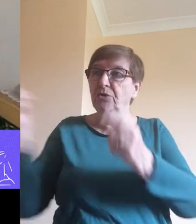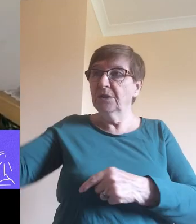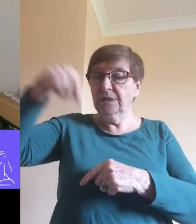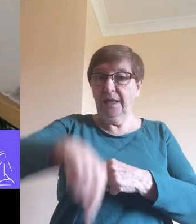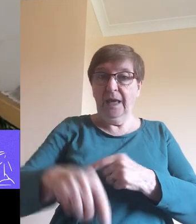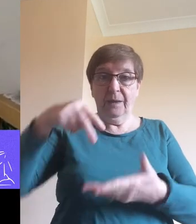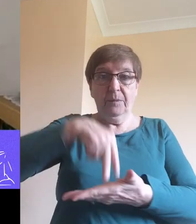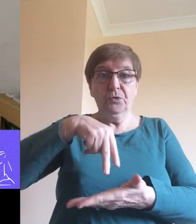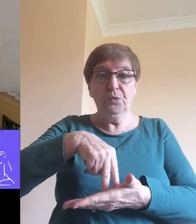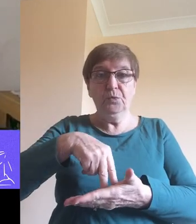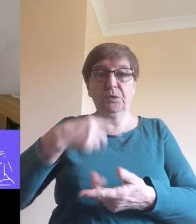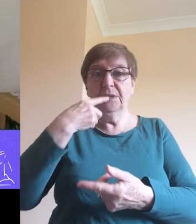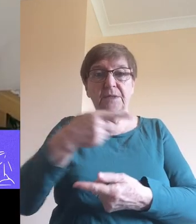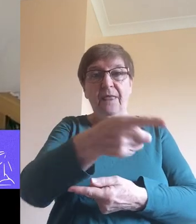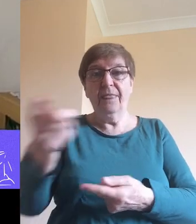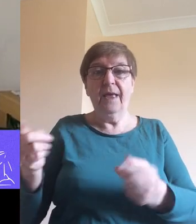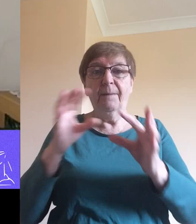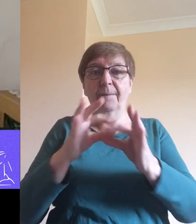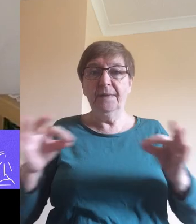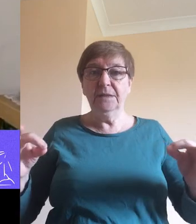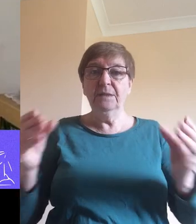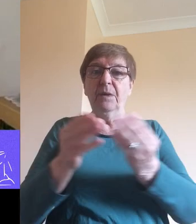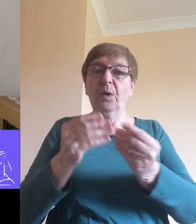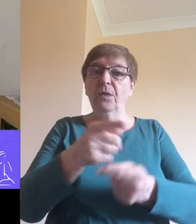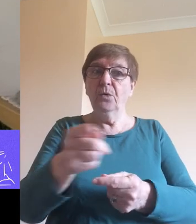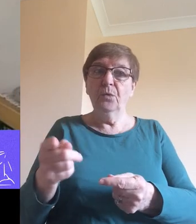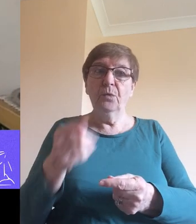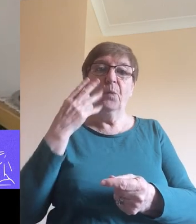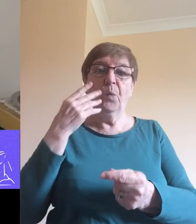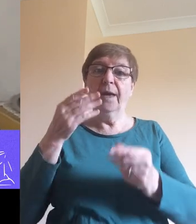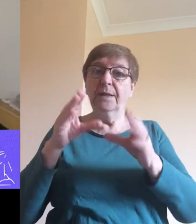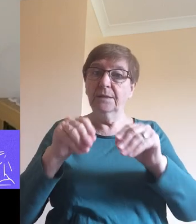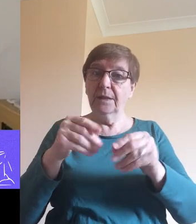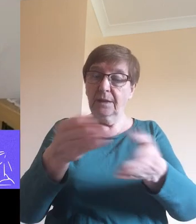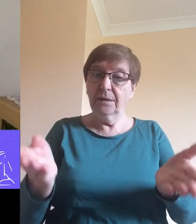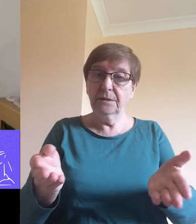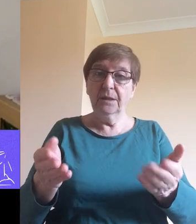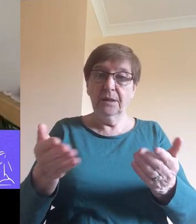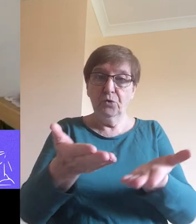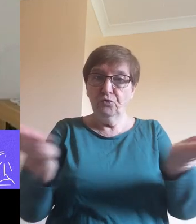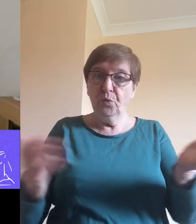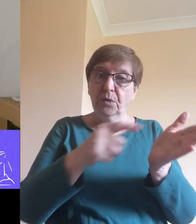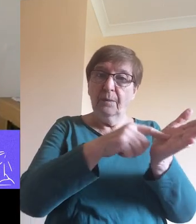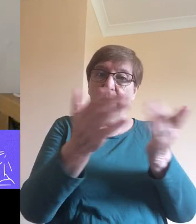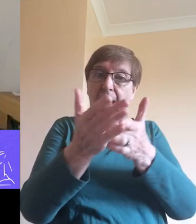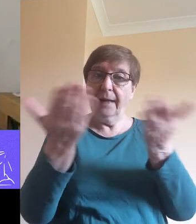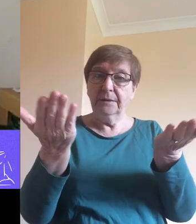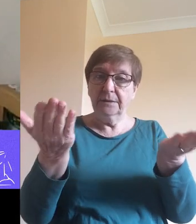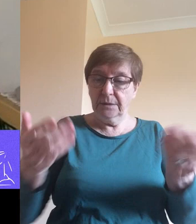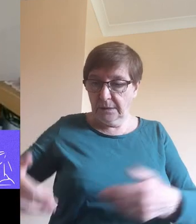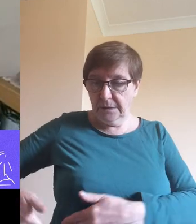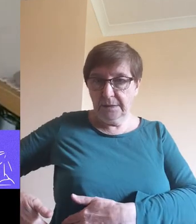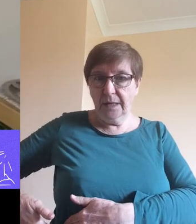said, "Peace be with you." After he said this, he showed them his hands and his side.